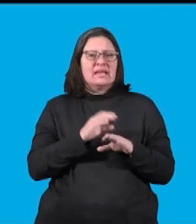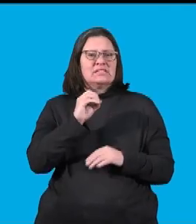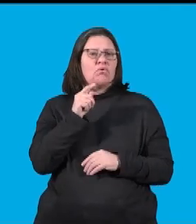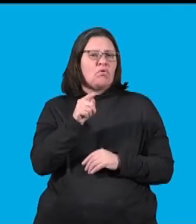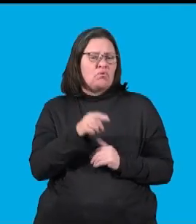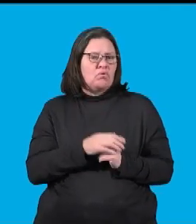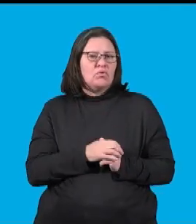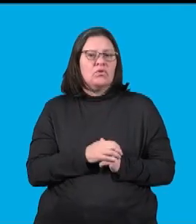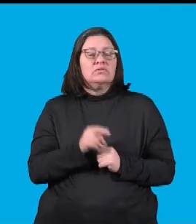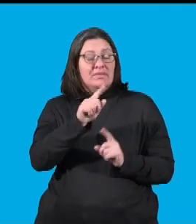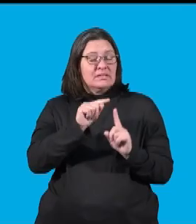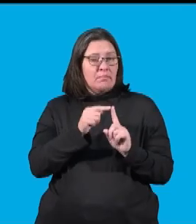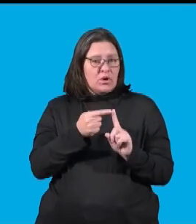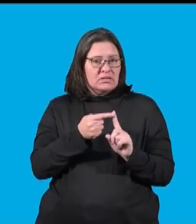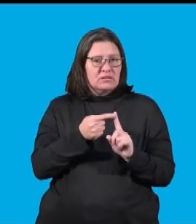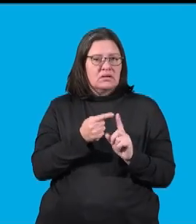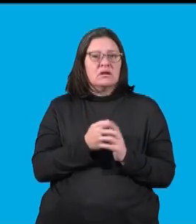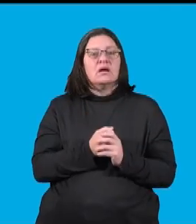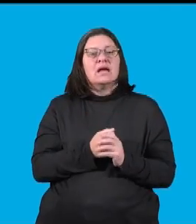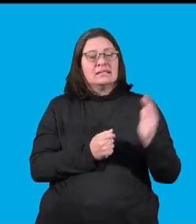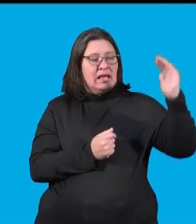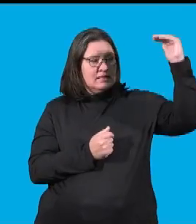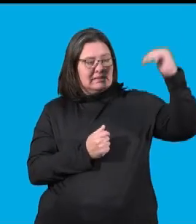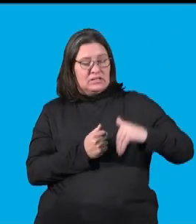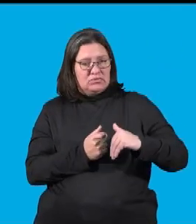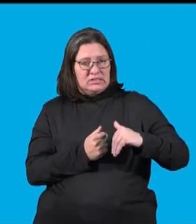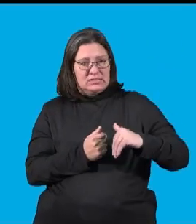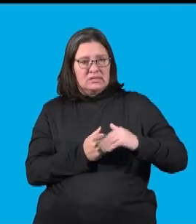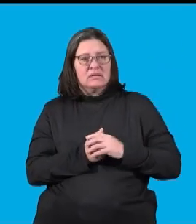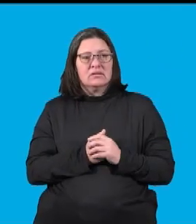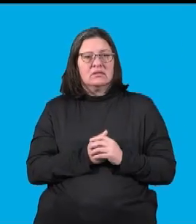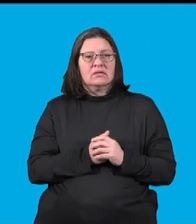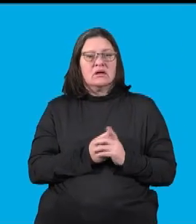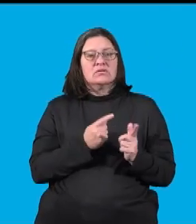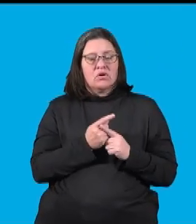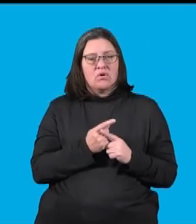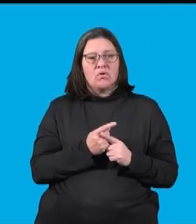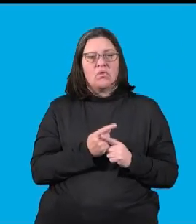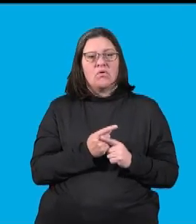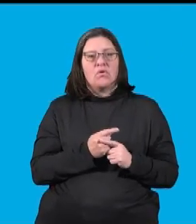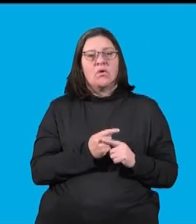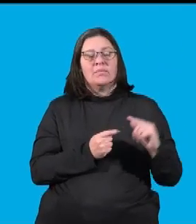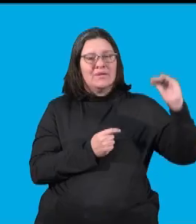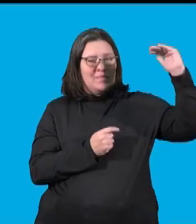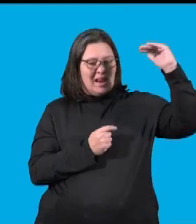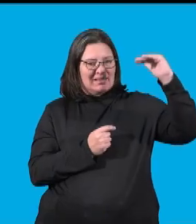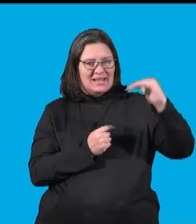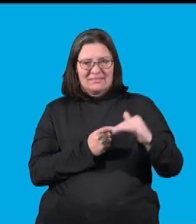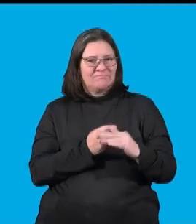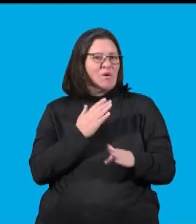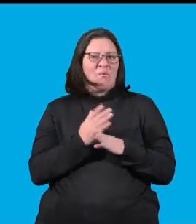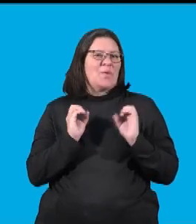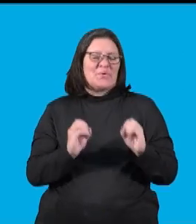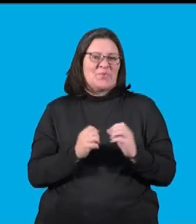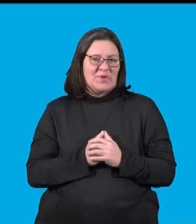much bigger than this 0 here. So therefore at this point my graph is decreasing. As the x values are increasing, your y values are getting